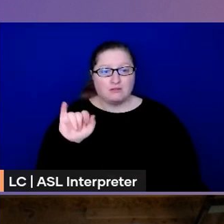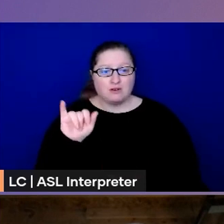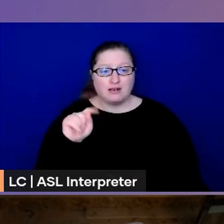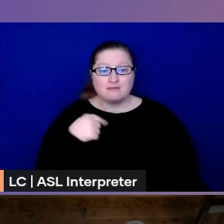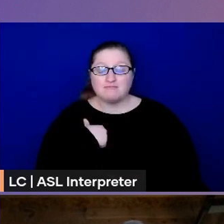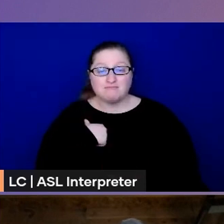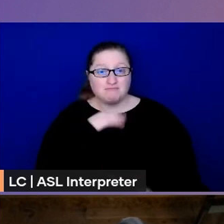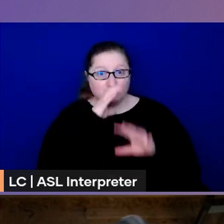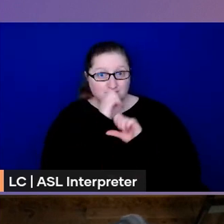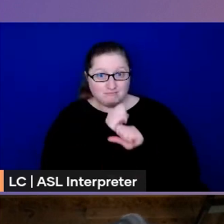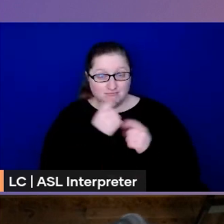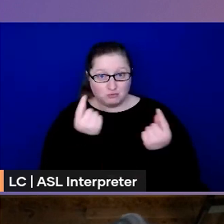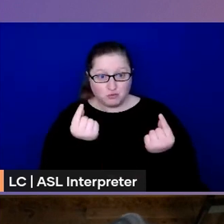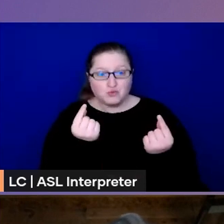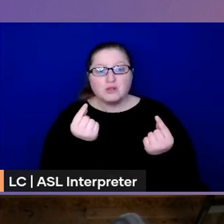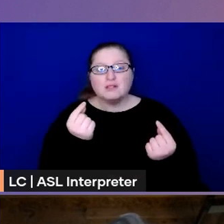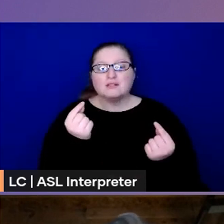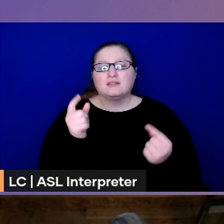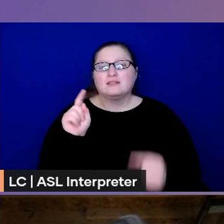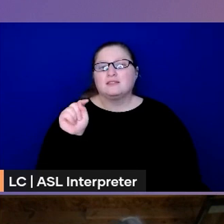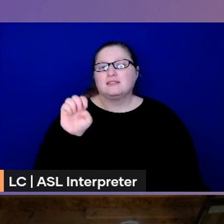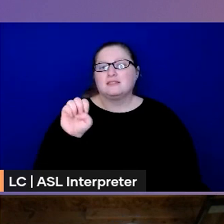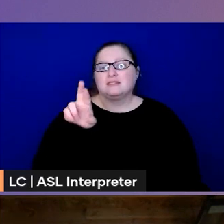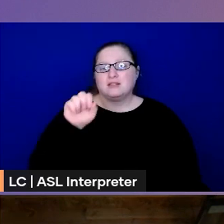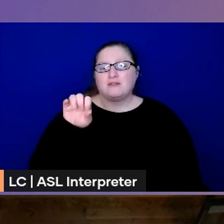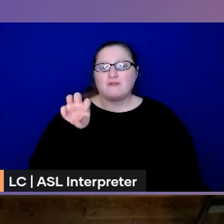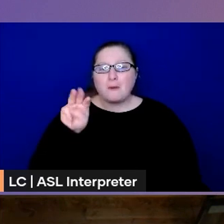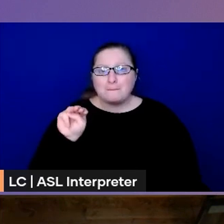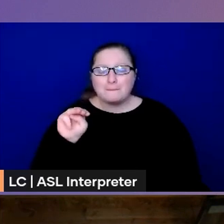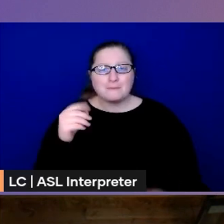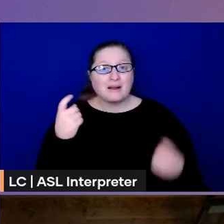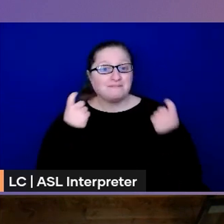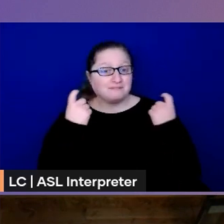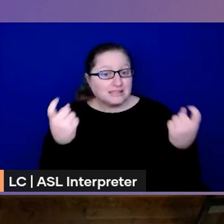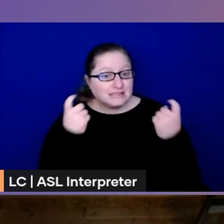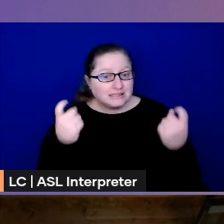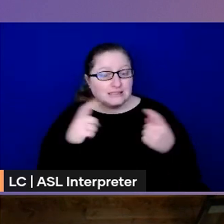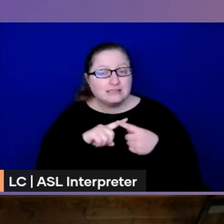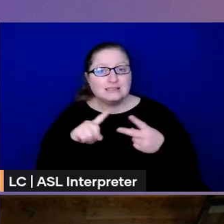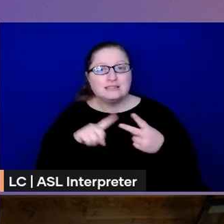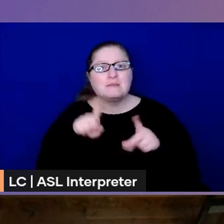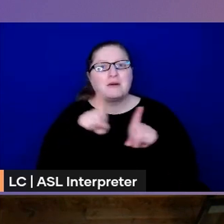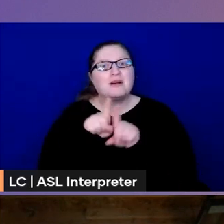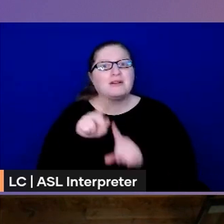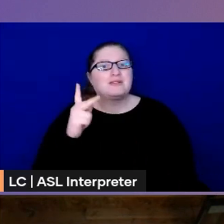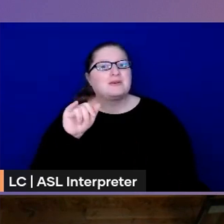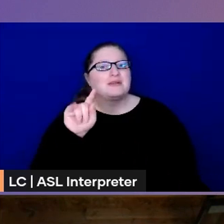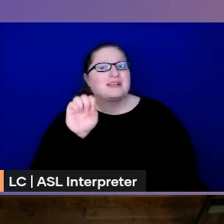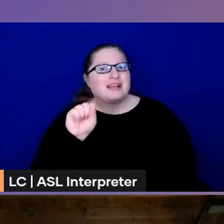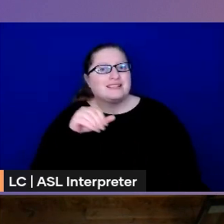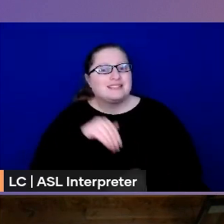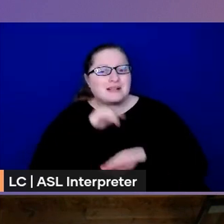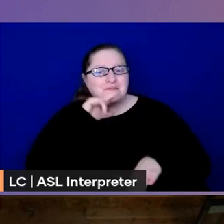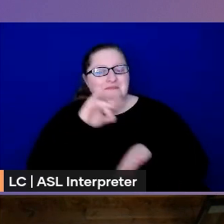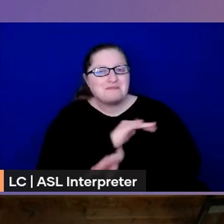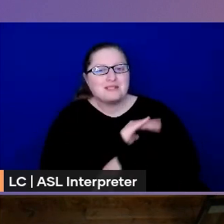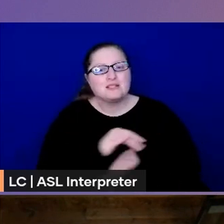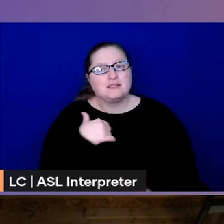and fitness, as well as flying kites at the beach, which I hope to do very shortly.